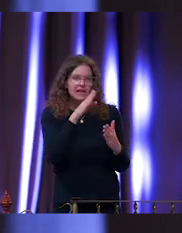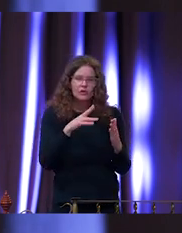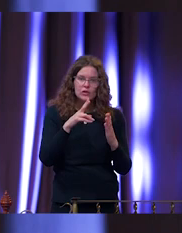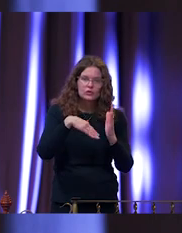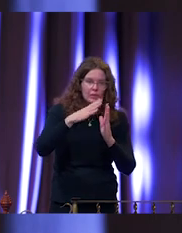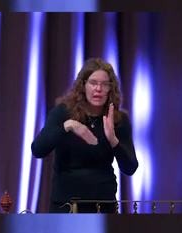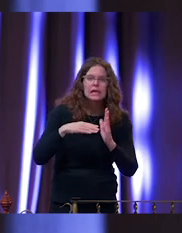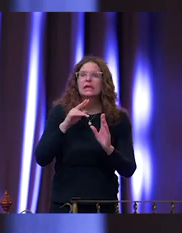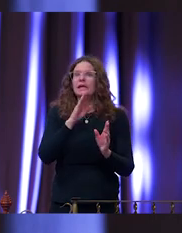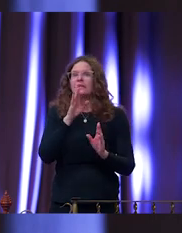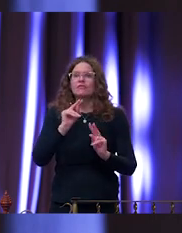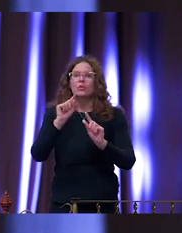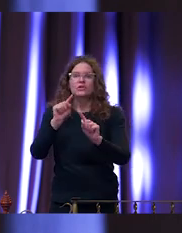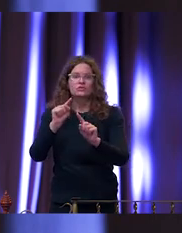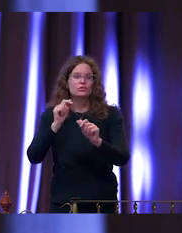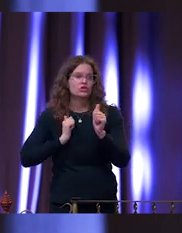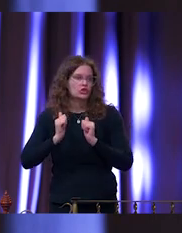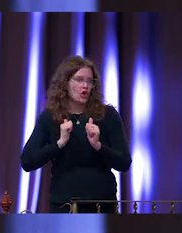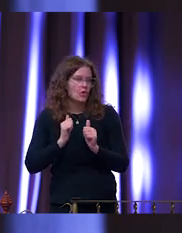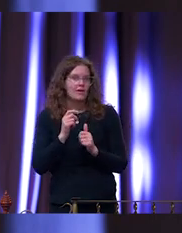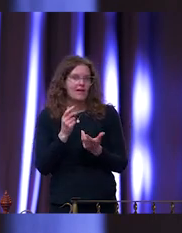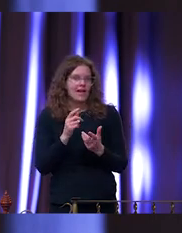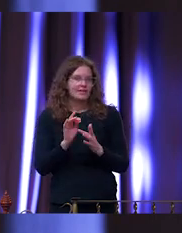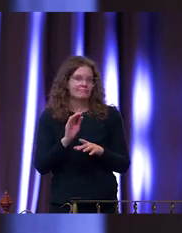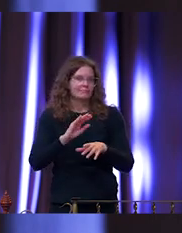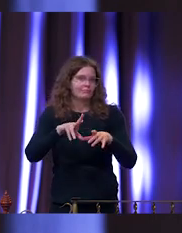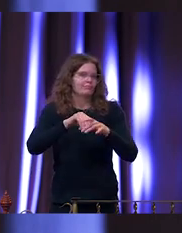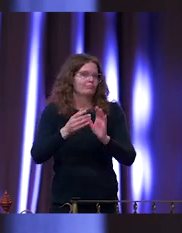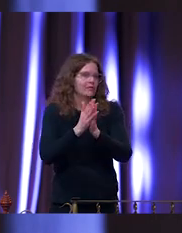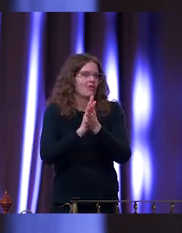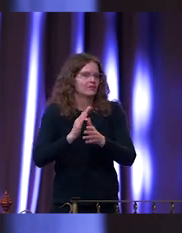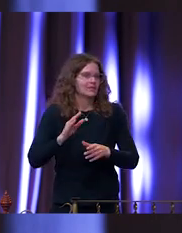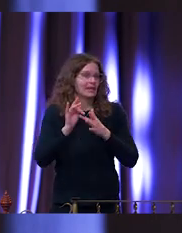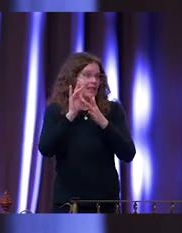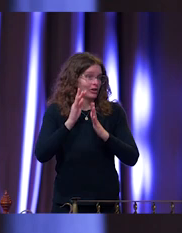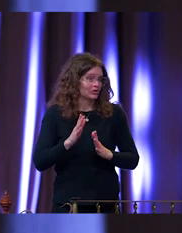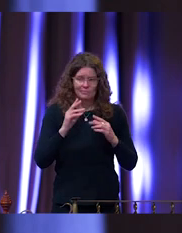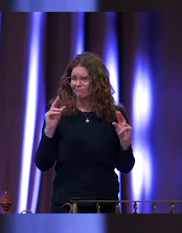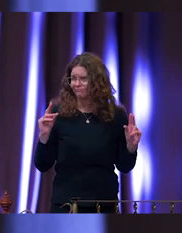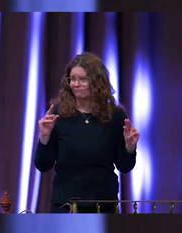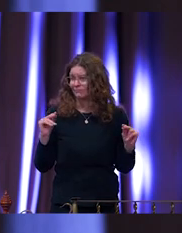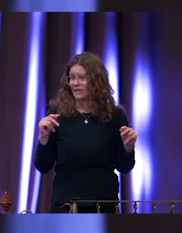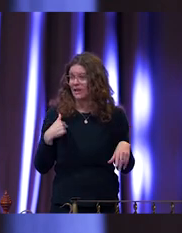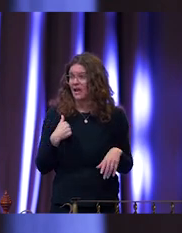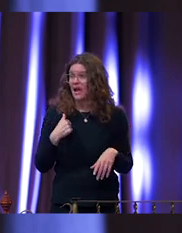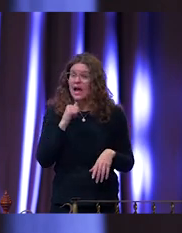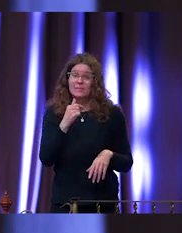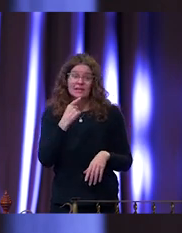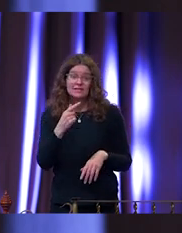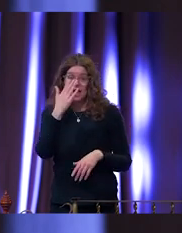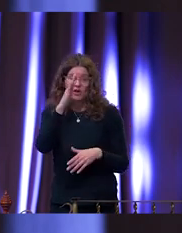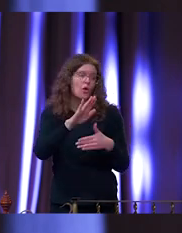show, and then ended up in this position, right? That is just not the reality of the case. I'm not gonna say that I know every sector, every discipline,